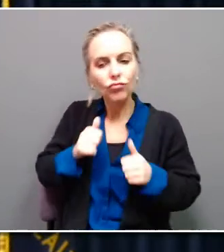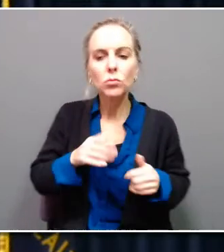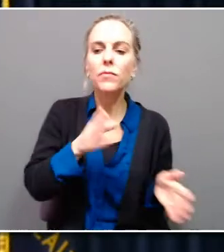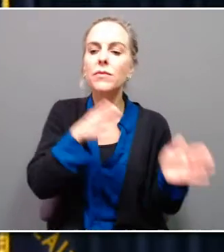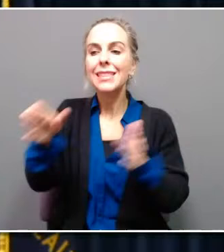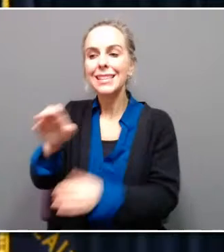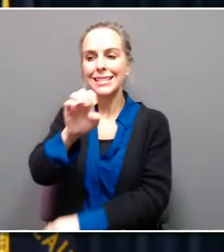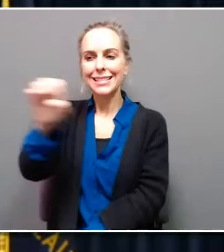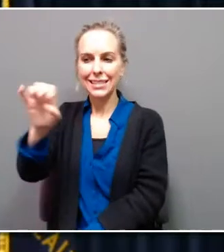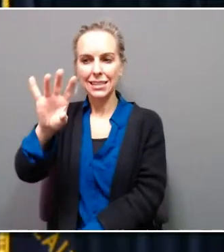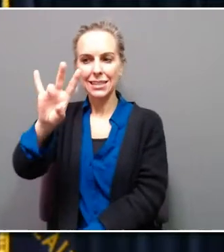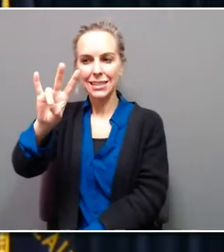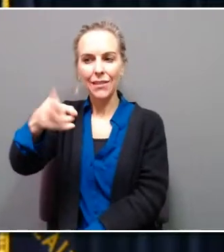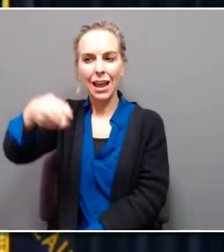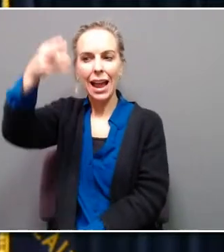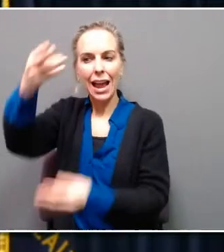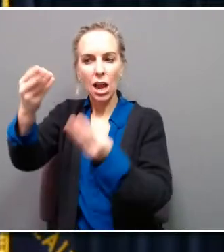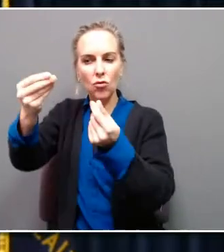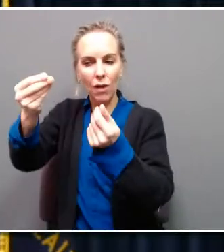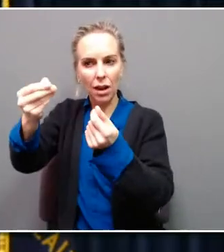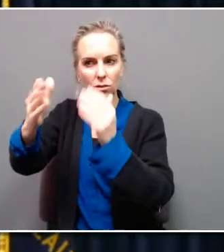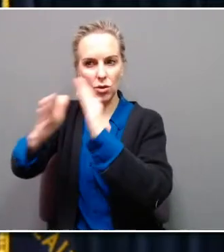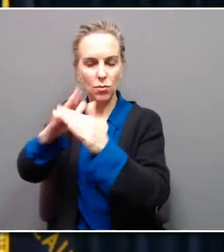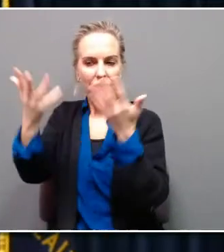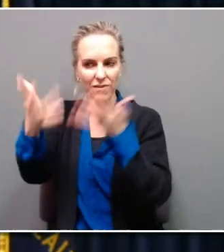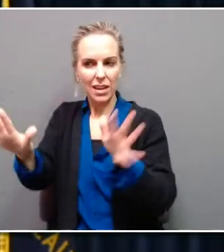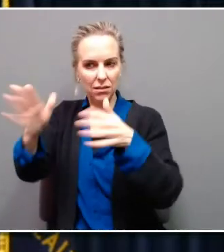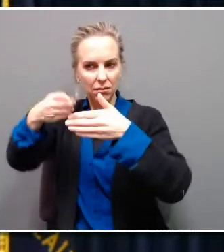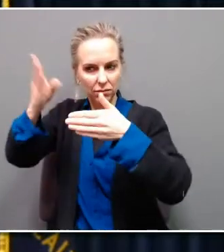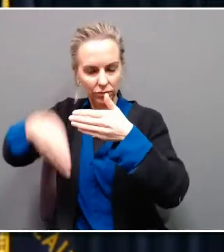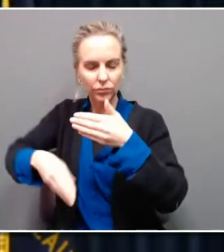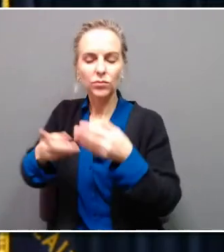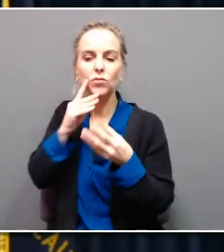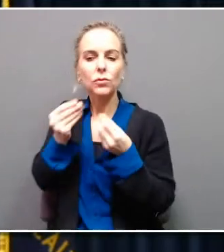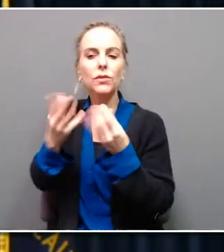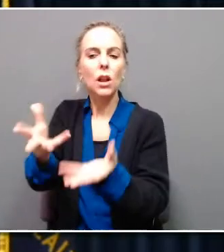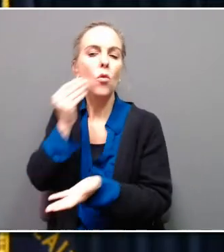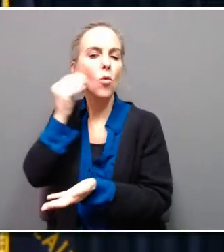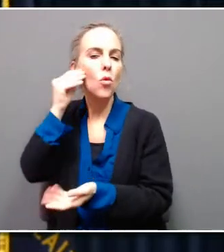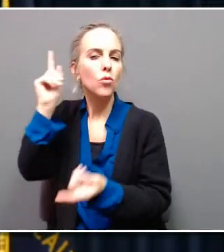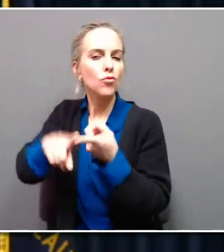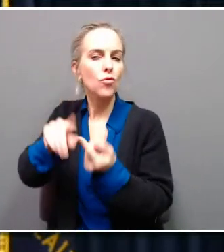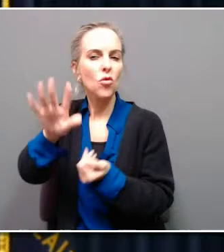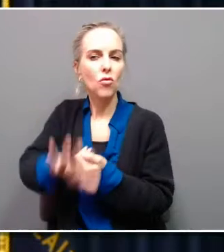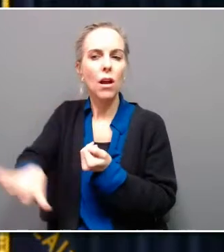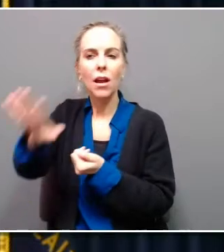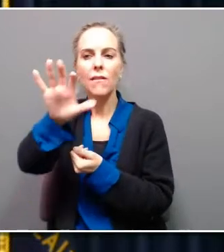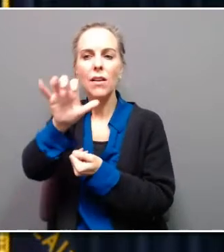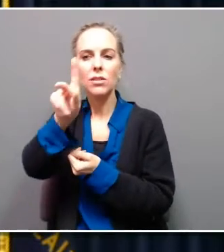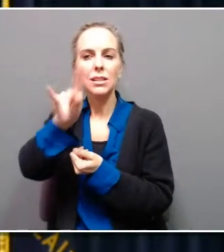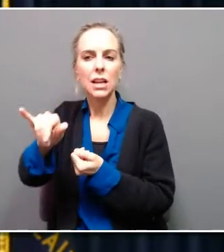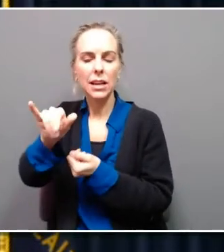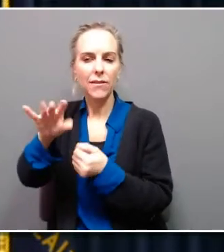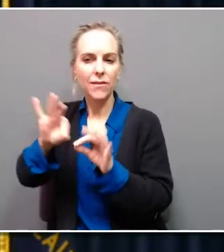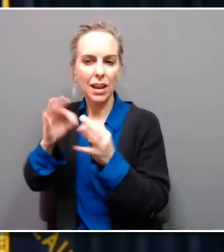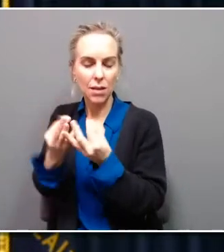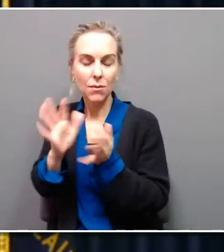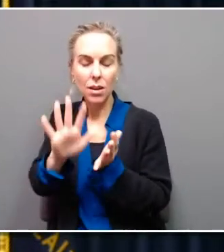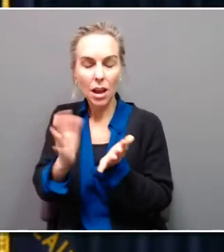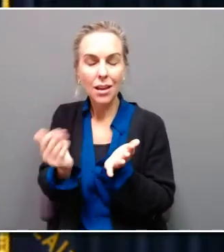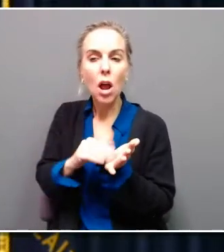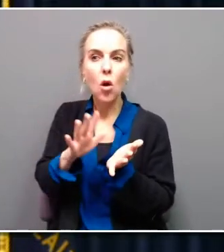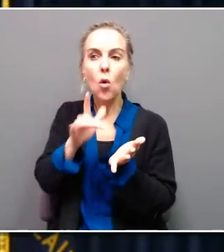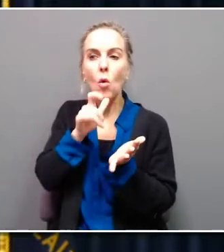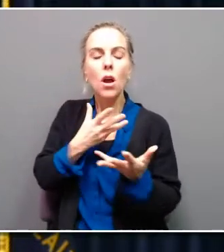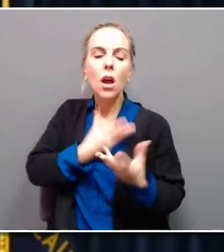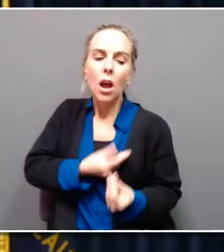high ground communities that, once completed, will provide homes to at least 500 Kentucky families. Again, the generosity of donors to the